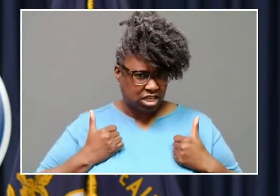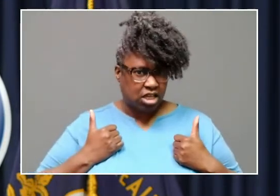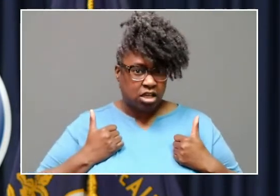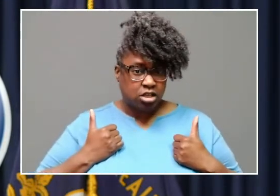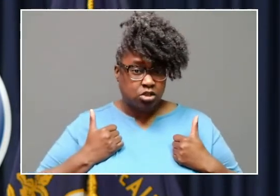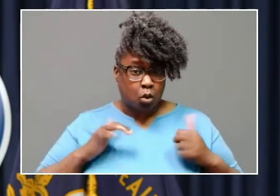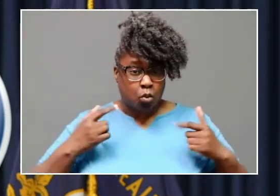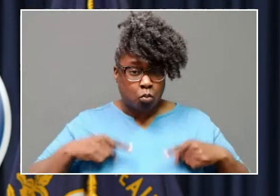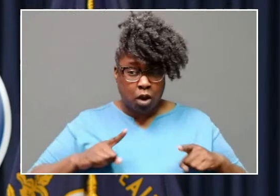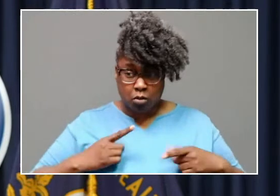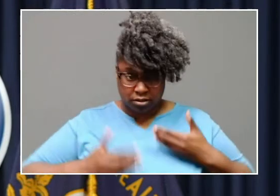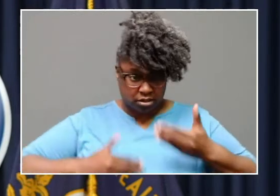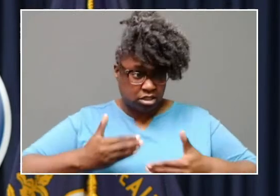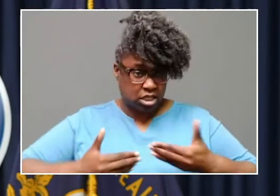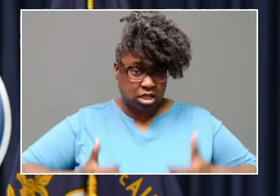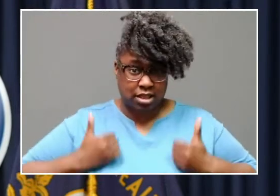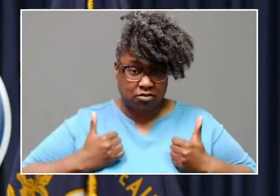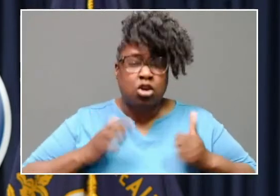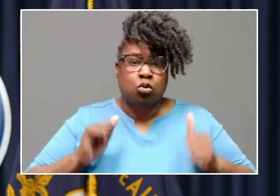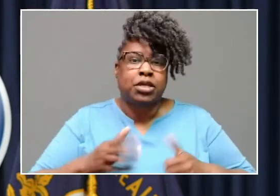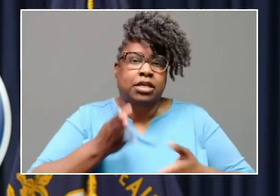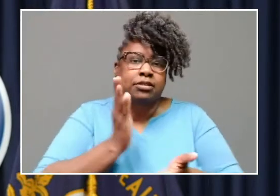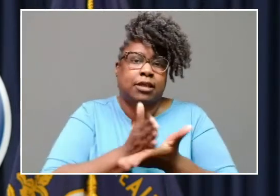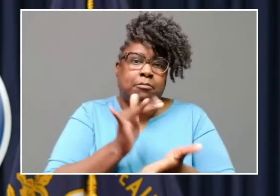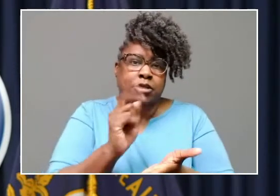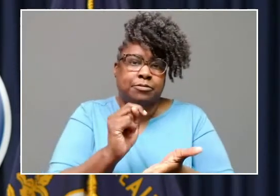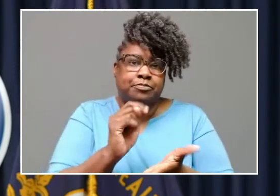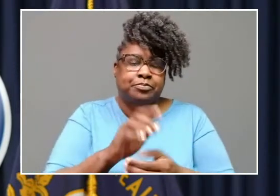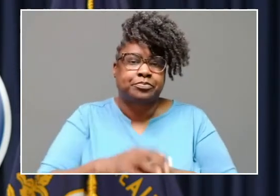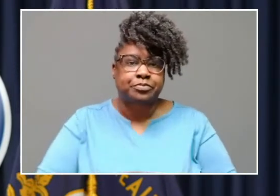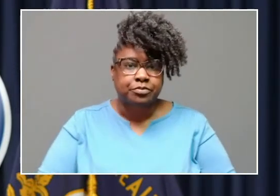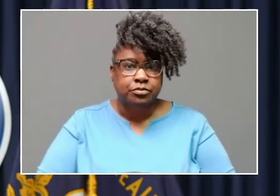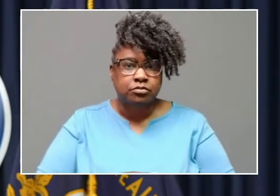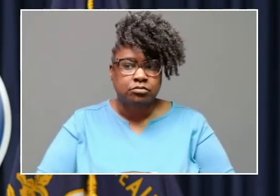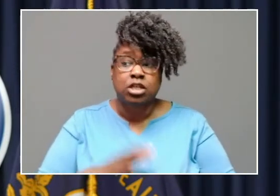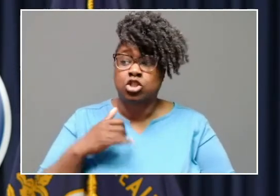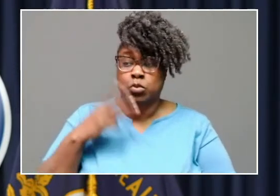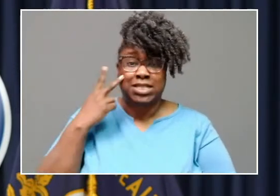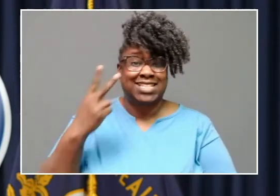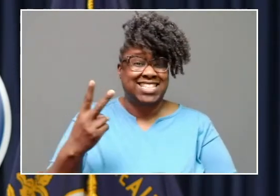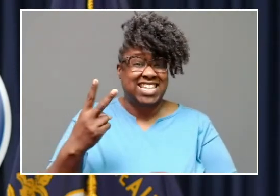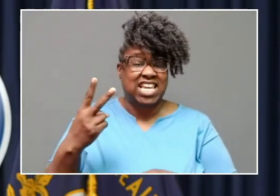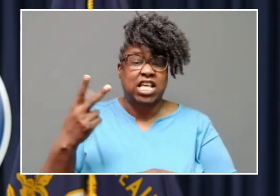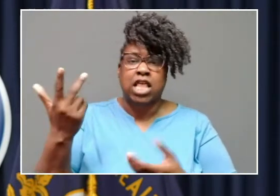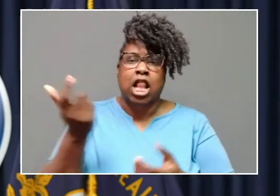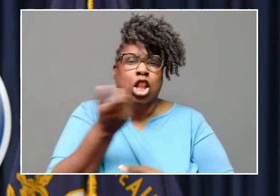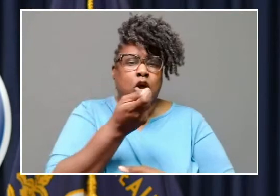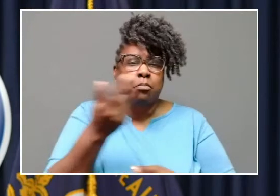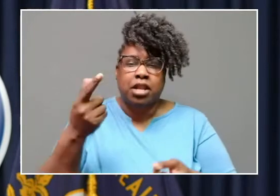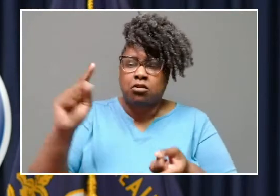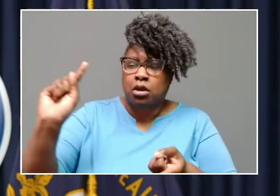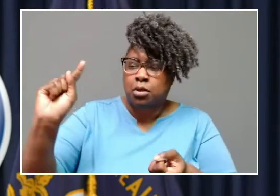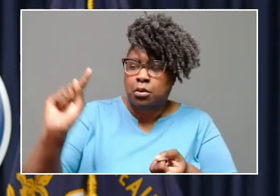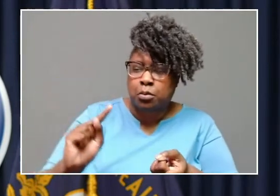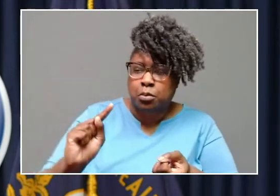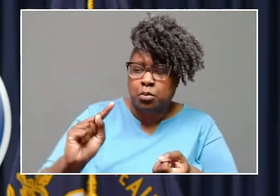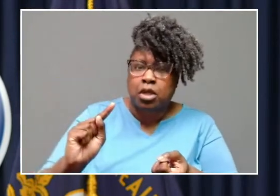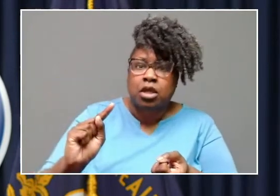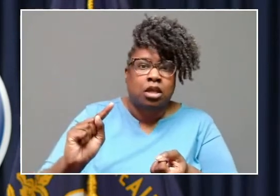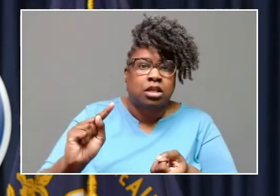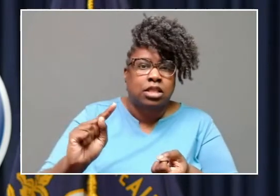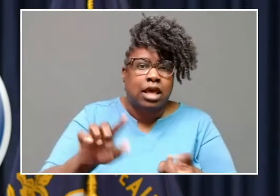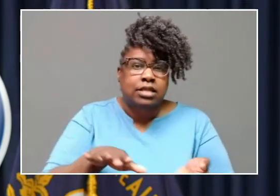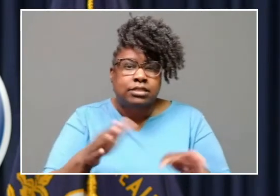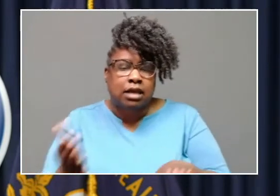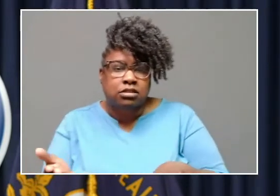small, it ought to give us some confidence that we can continue to do better, that we continue to increase those number of treatment beds,